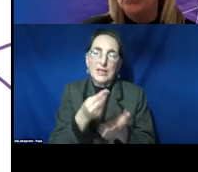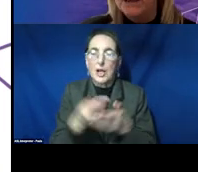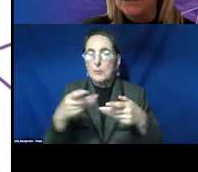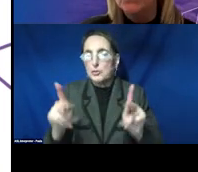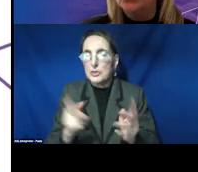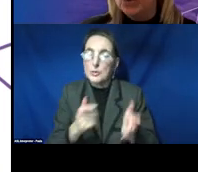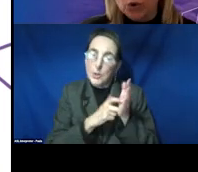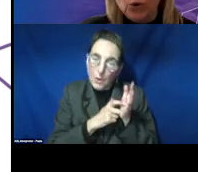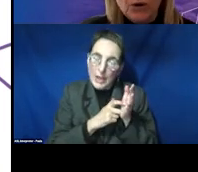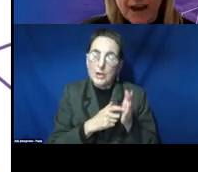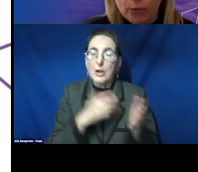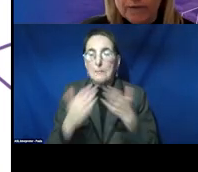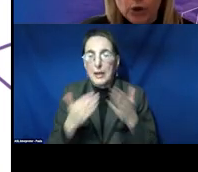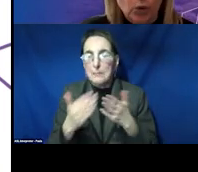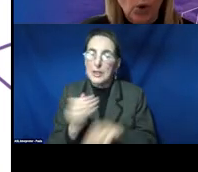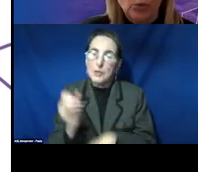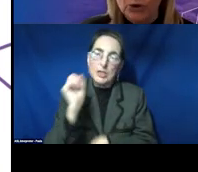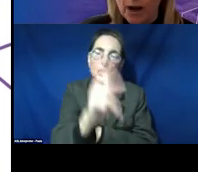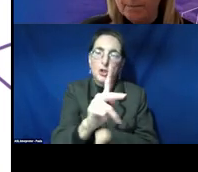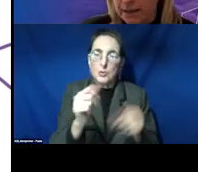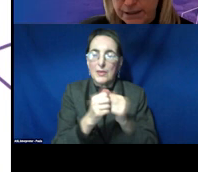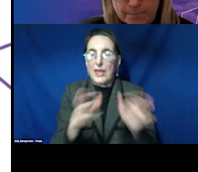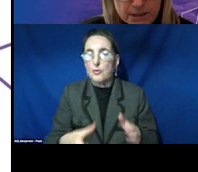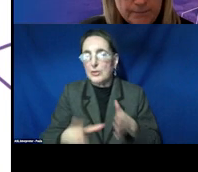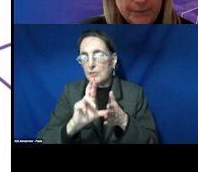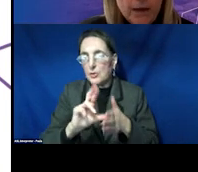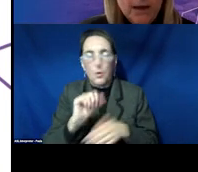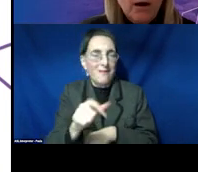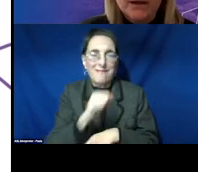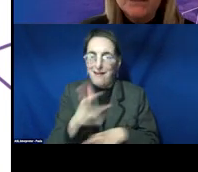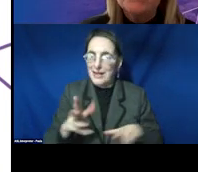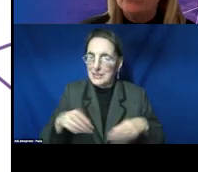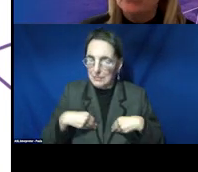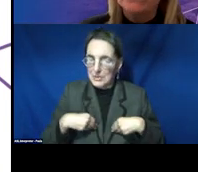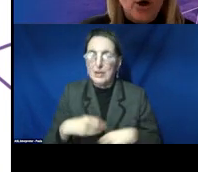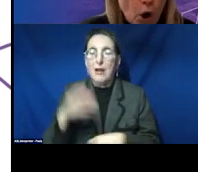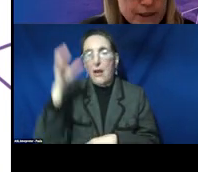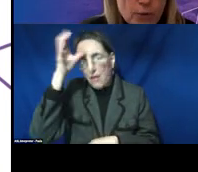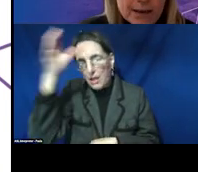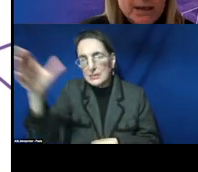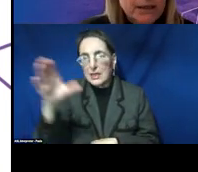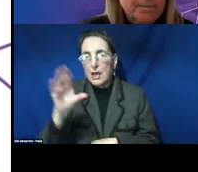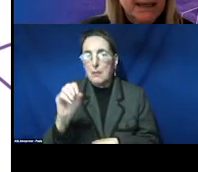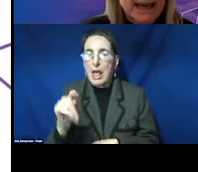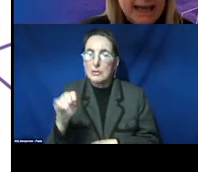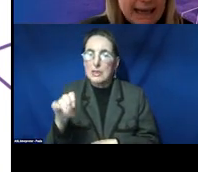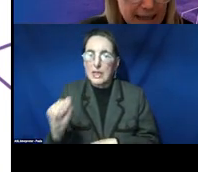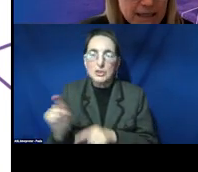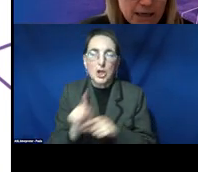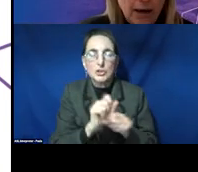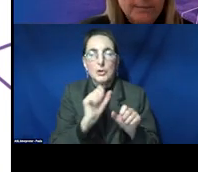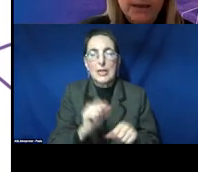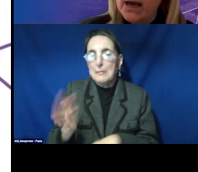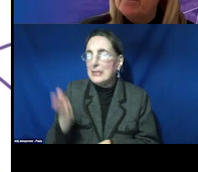one will be returned without review or will not be accepted. Concept outlines also may be submitted at